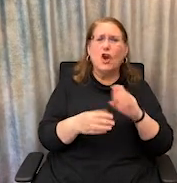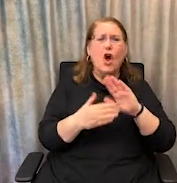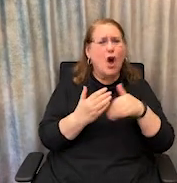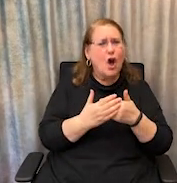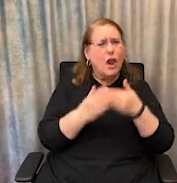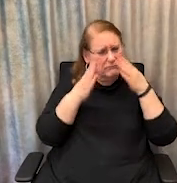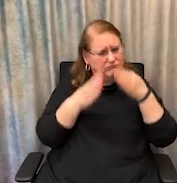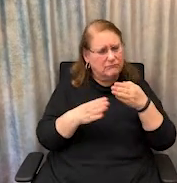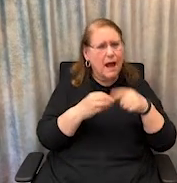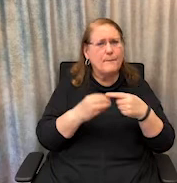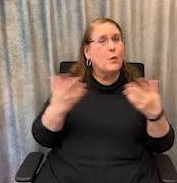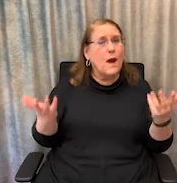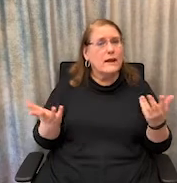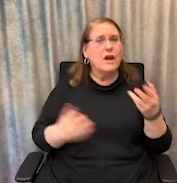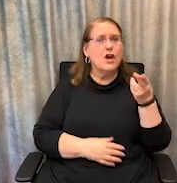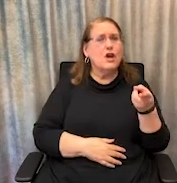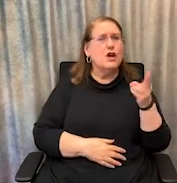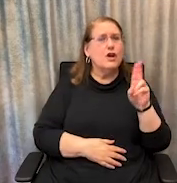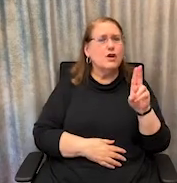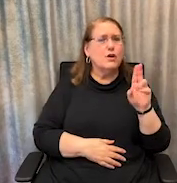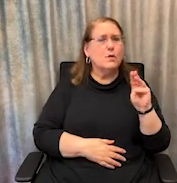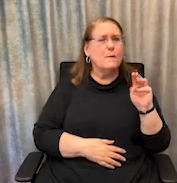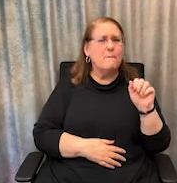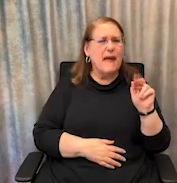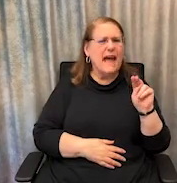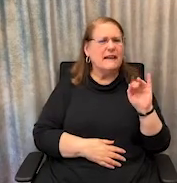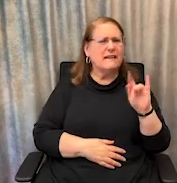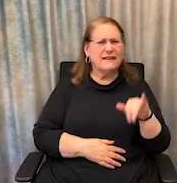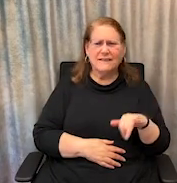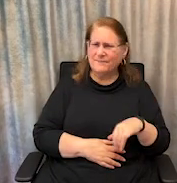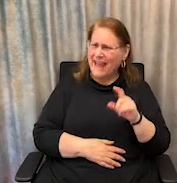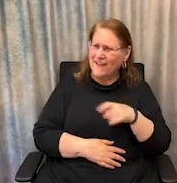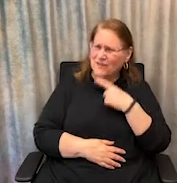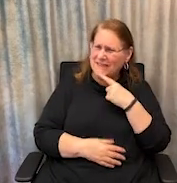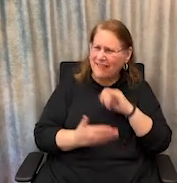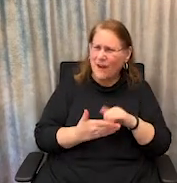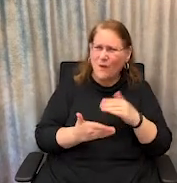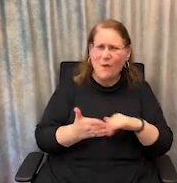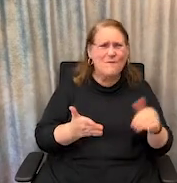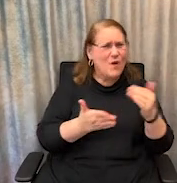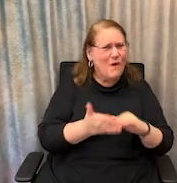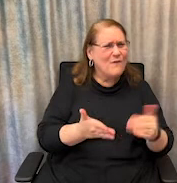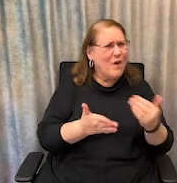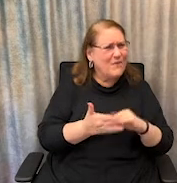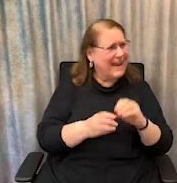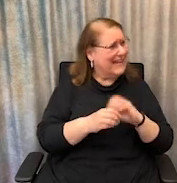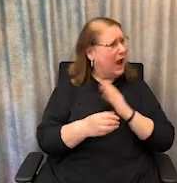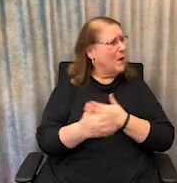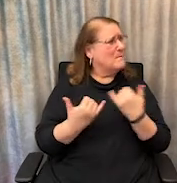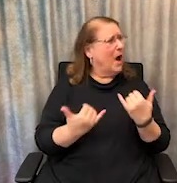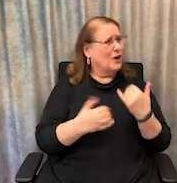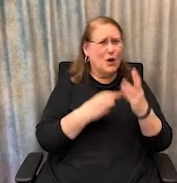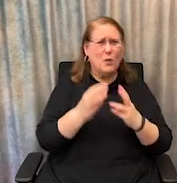simply be about humanity. And to have to say that over and over again in this modern world we live in is kind of sad for